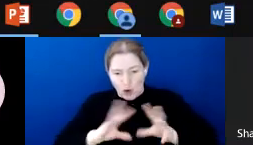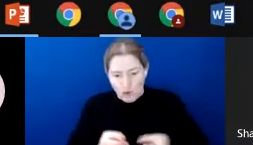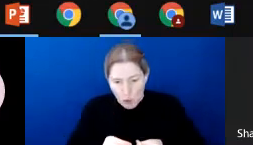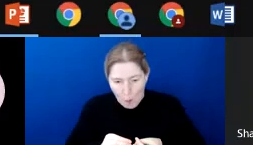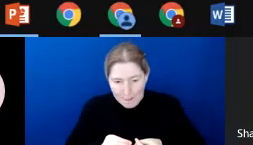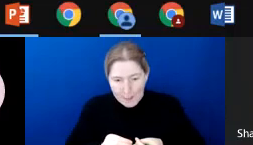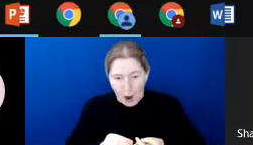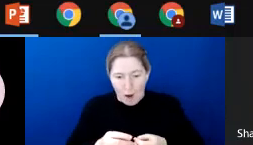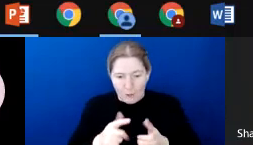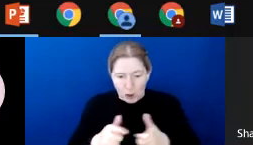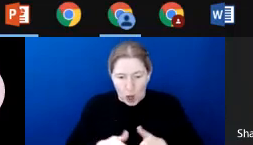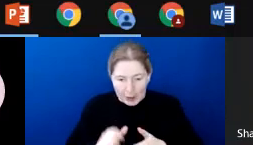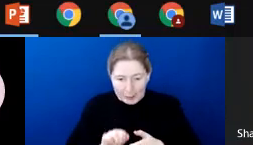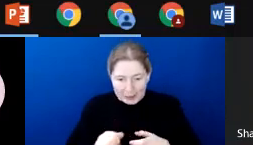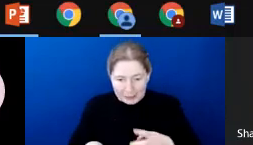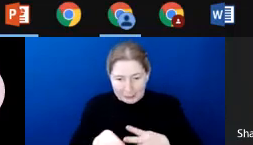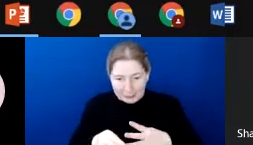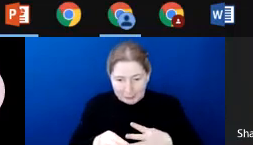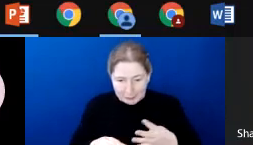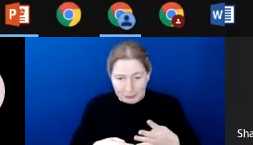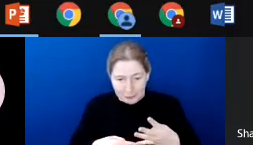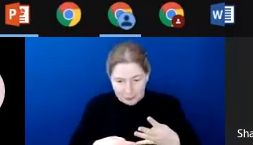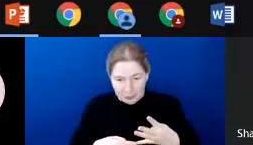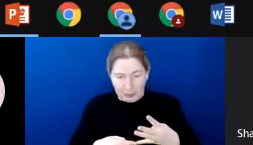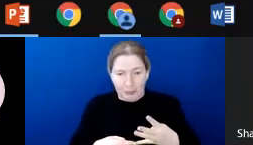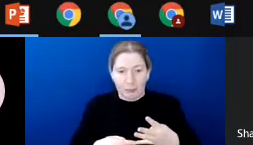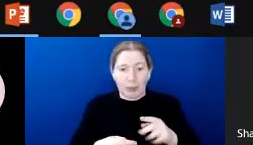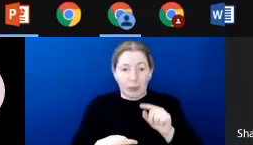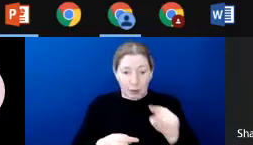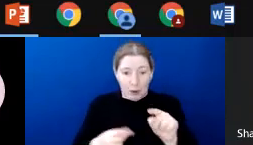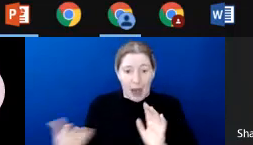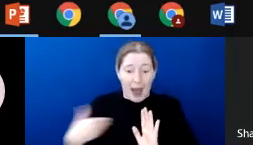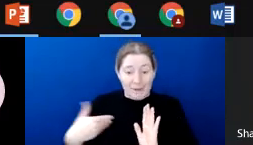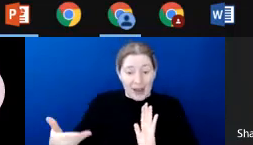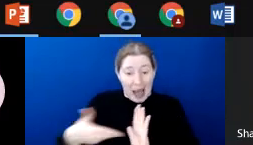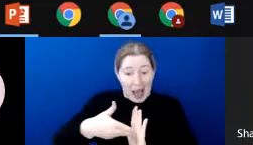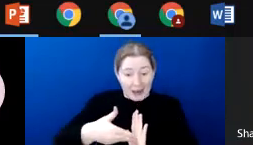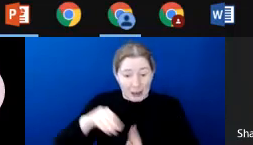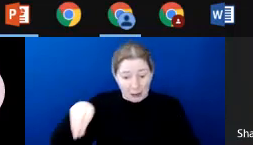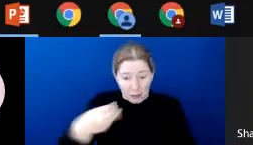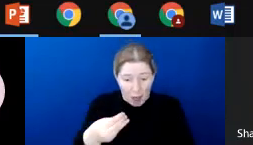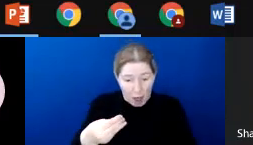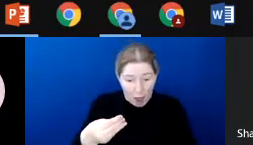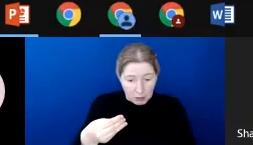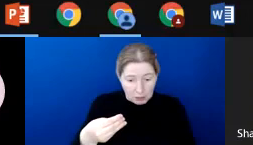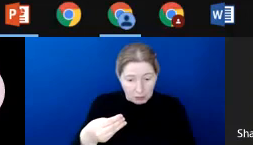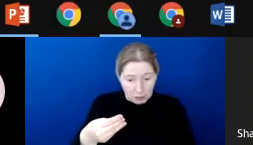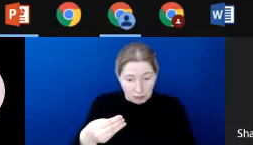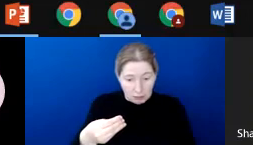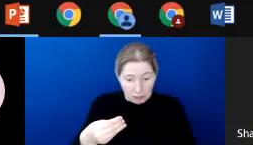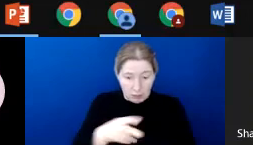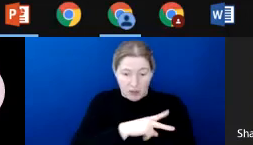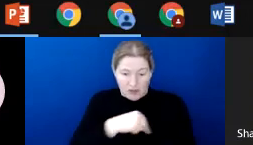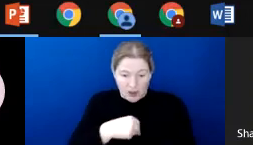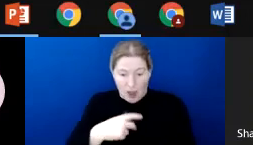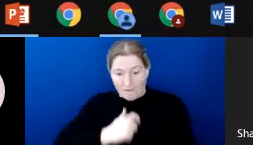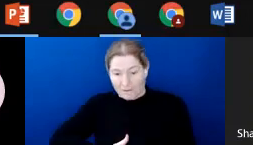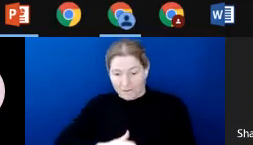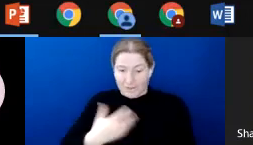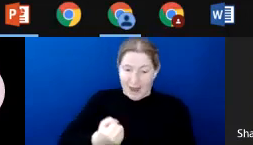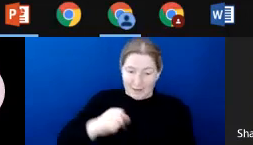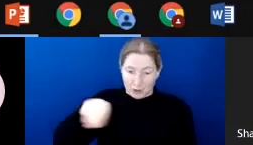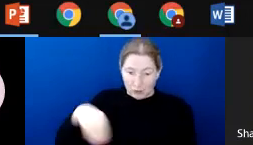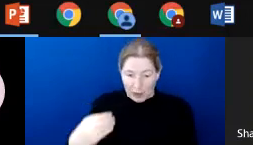expense, here I've added a credit card to the user that I'm logged in as now, the employee. So I'll